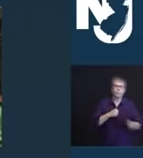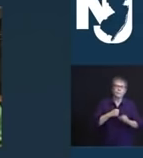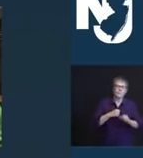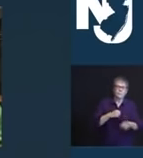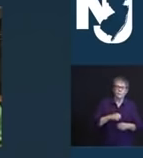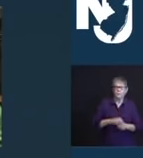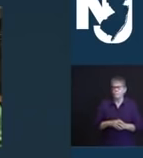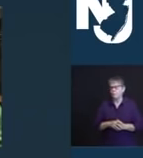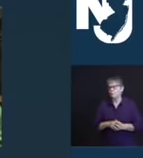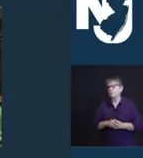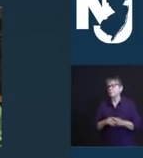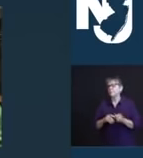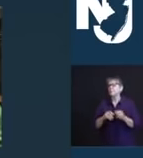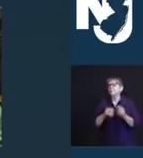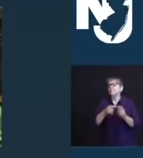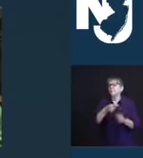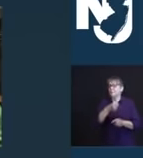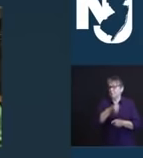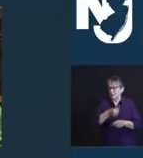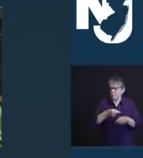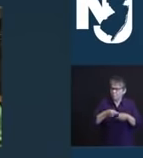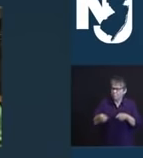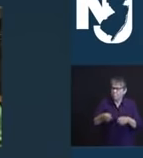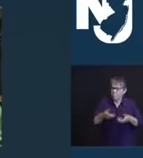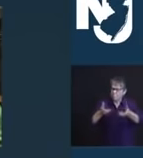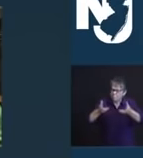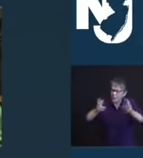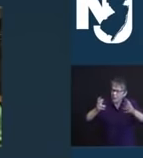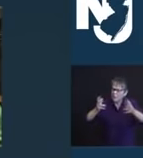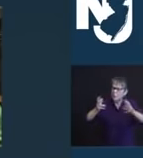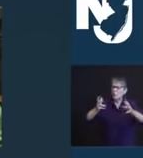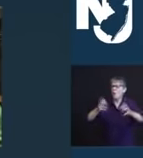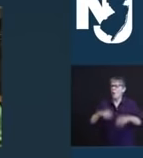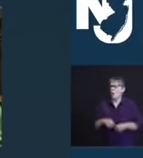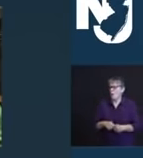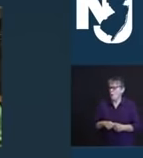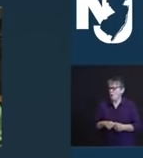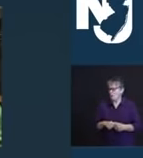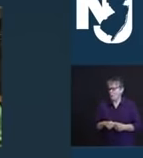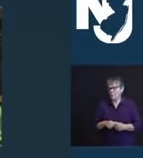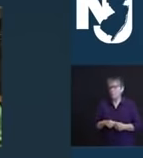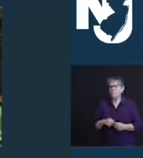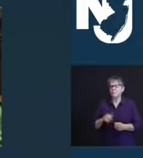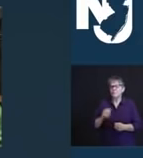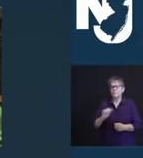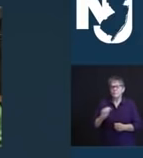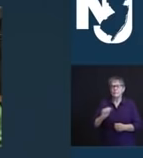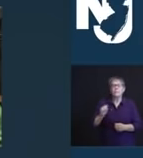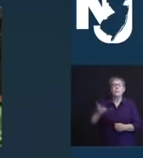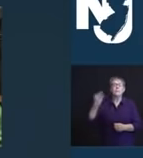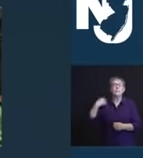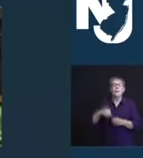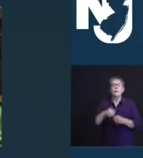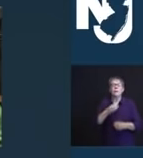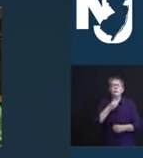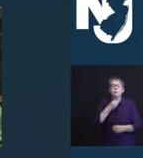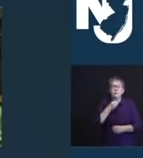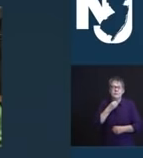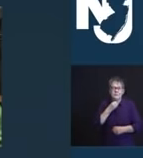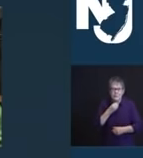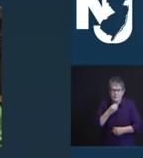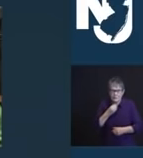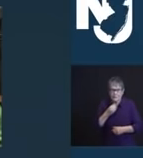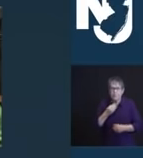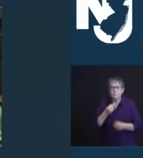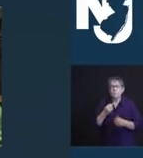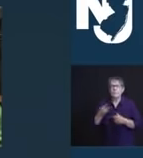surprised when I say this given his hat, he joined the United States Marine Corps. After completing his service, he became a police officer,